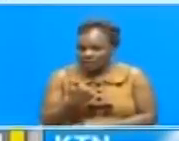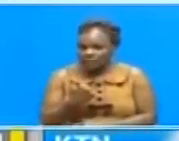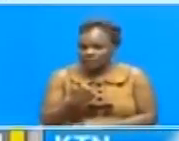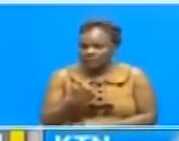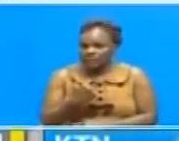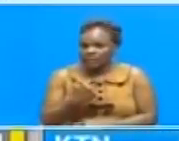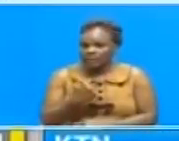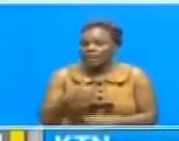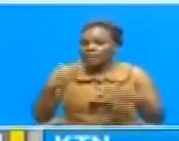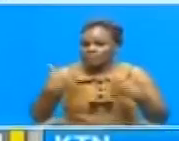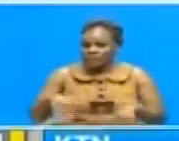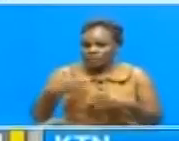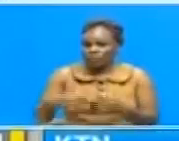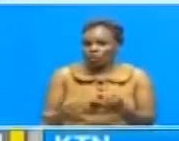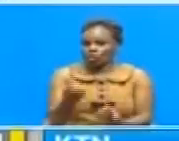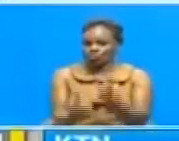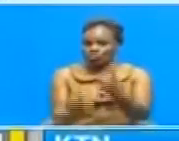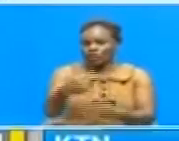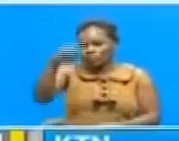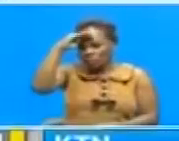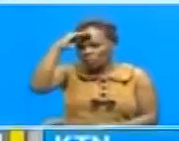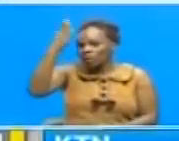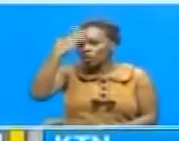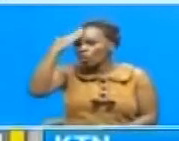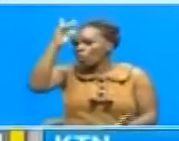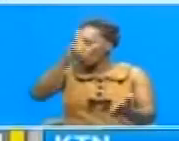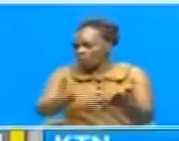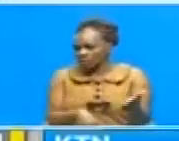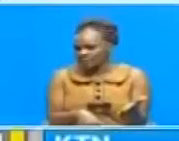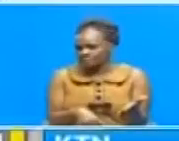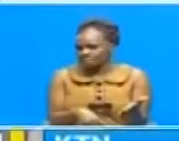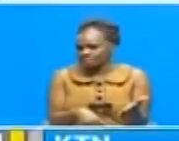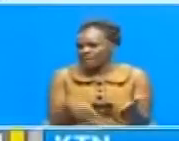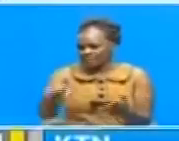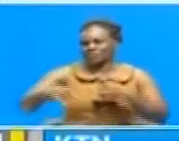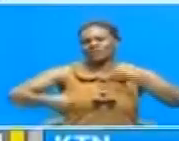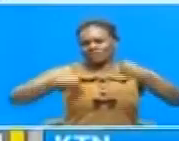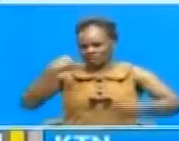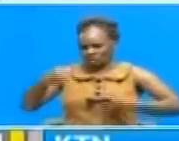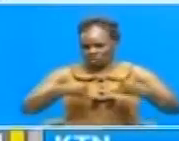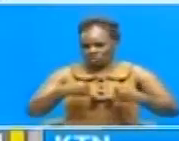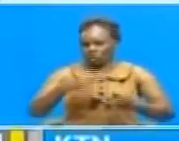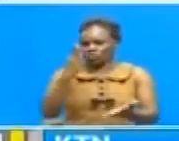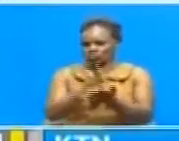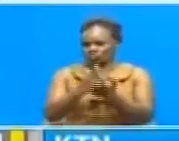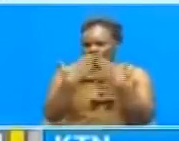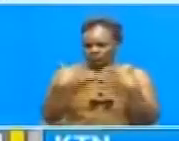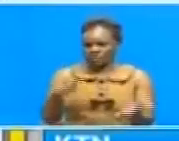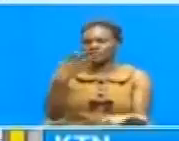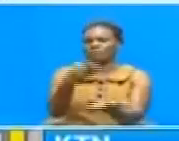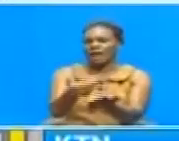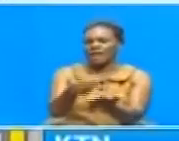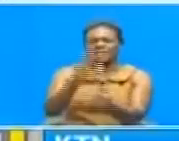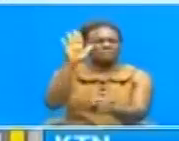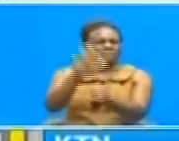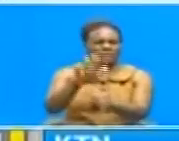brewers to realize is that they have enjoyed too much money